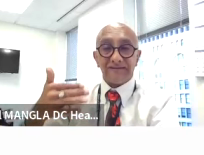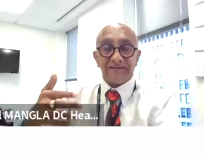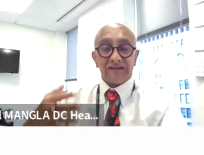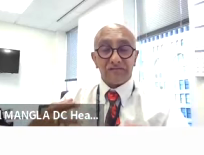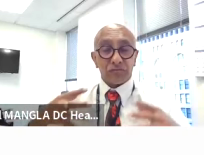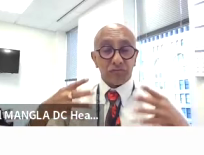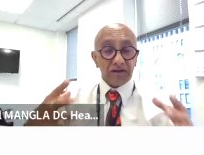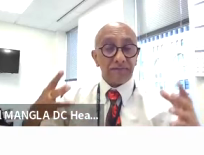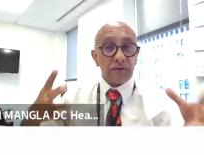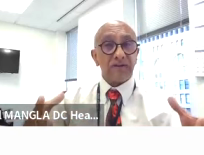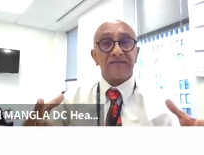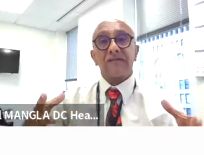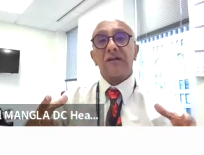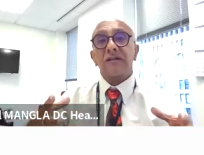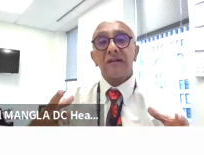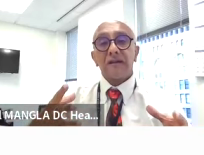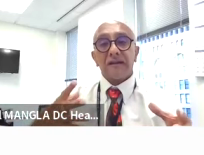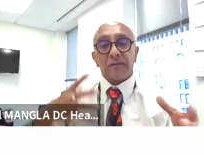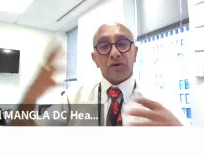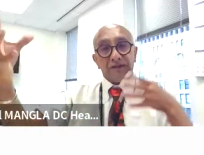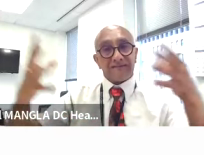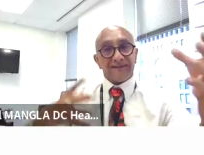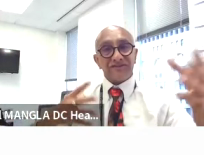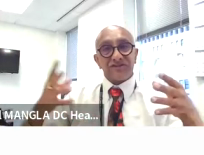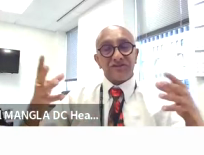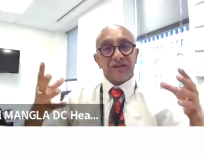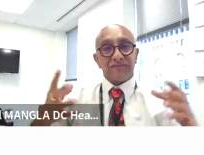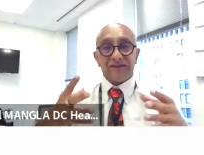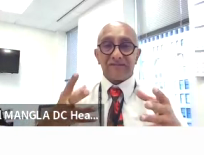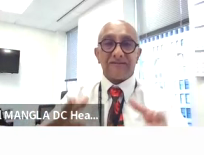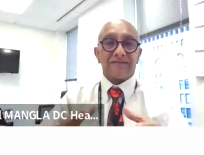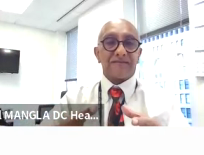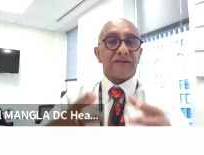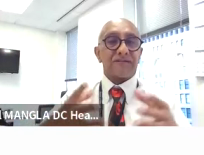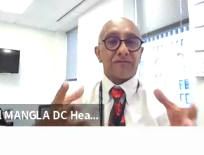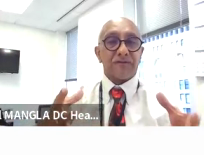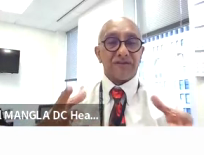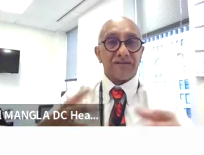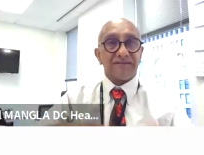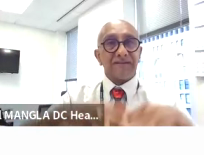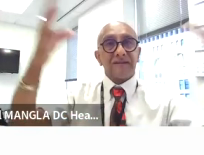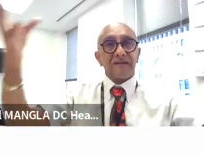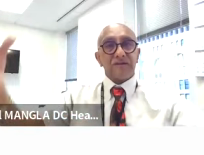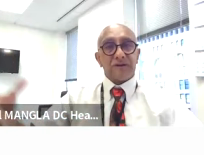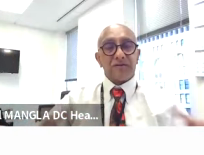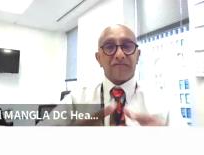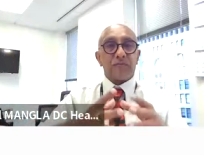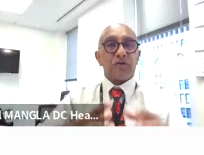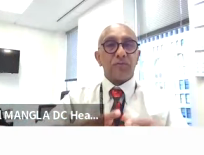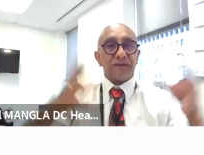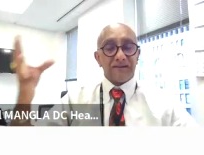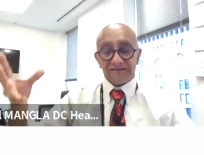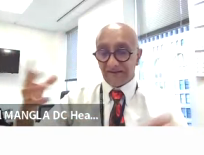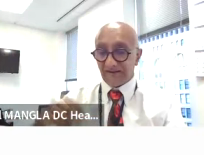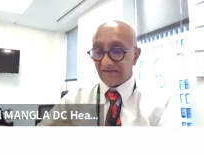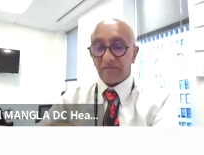that CDC is really focusing on. The more ventilation you have, as this is a respiratory disease, you want to have